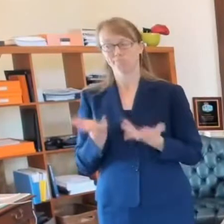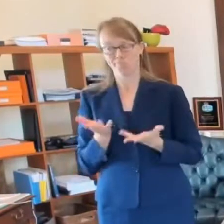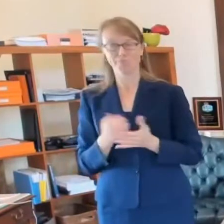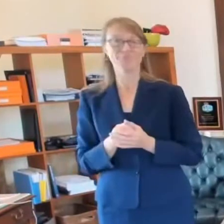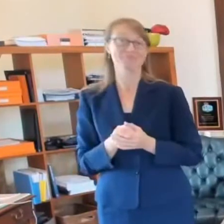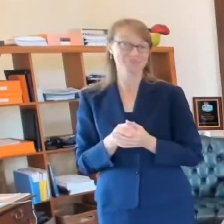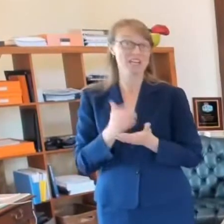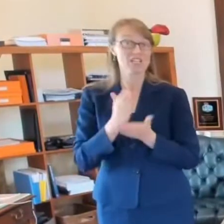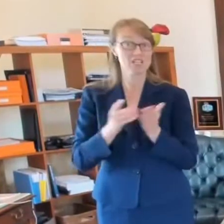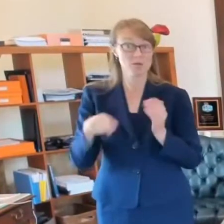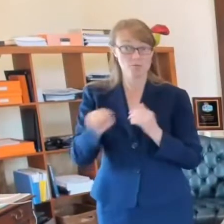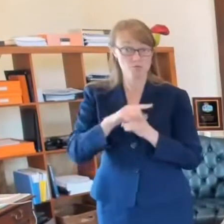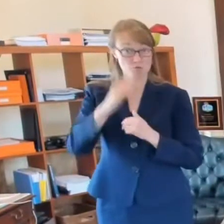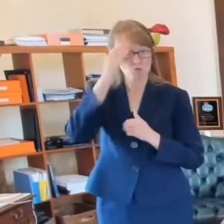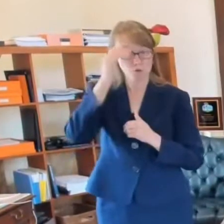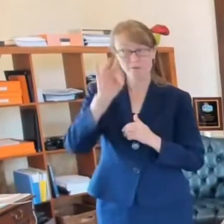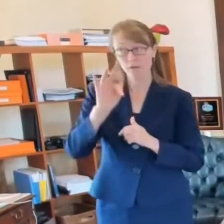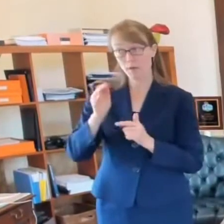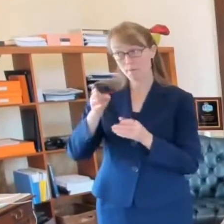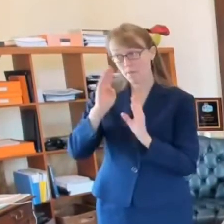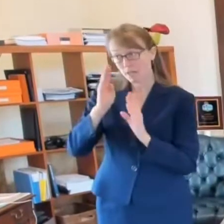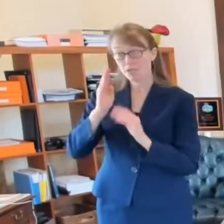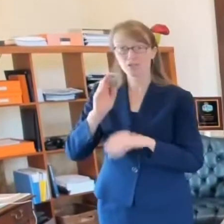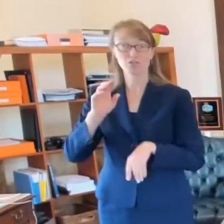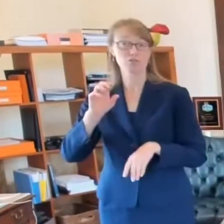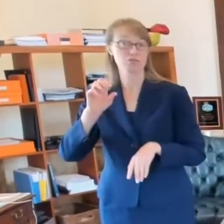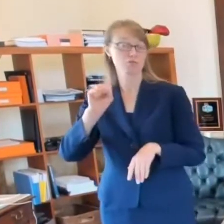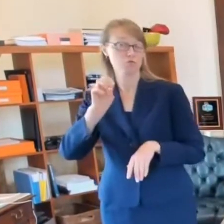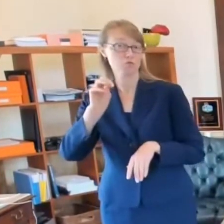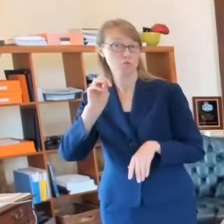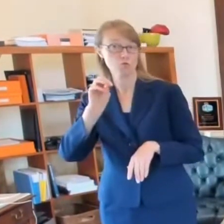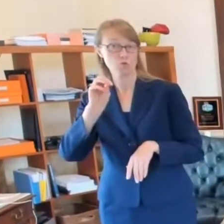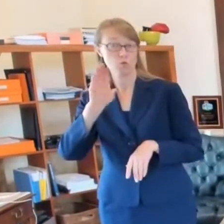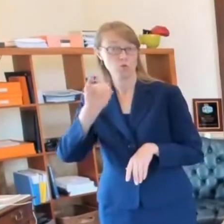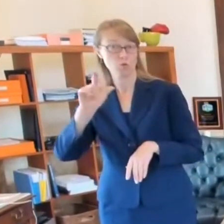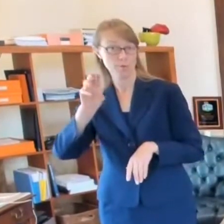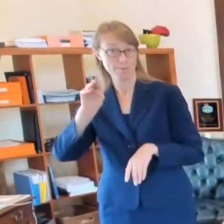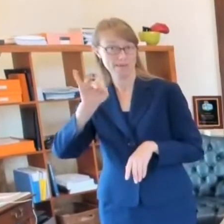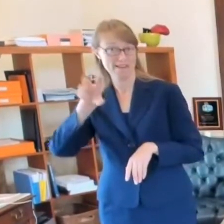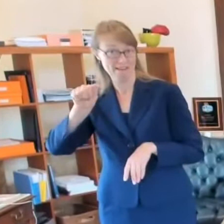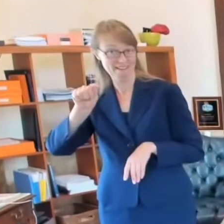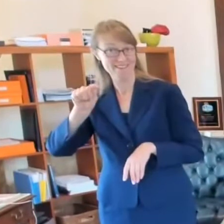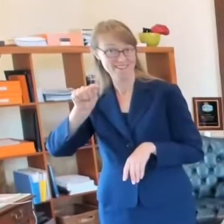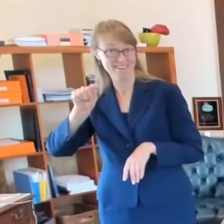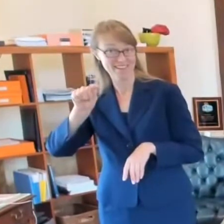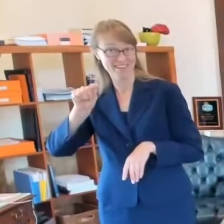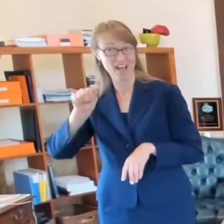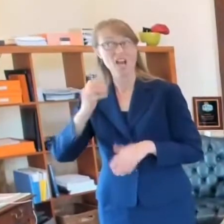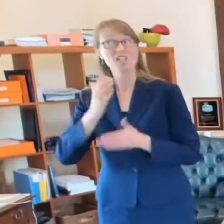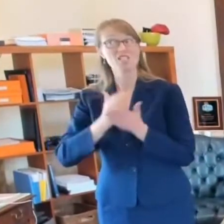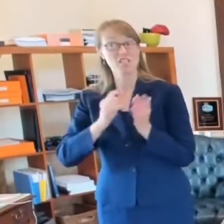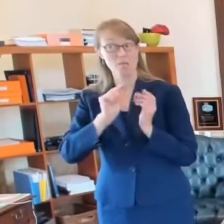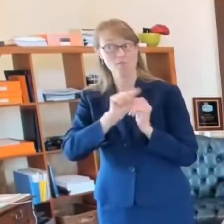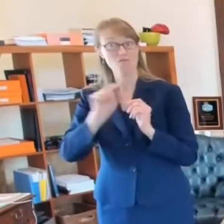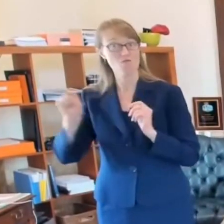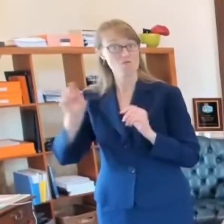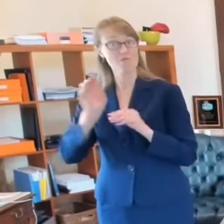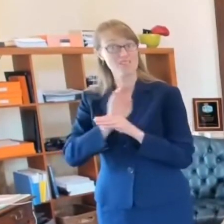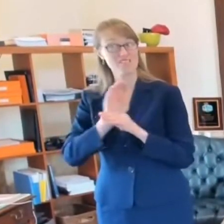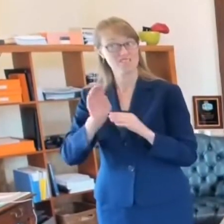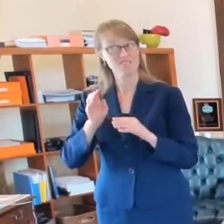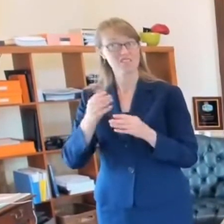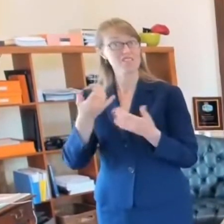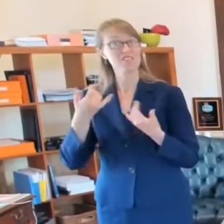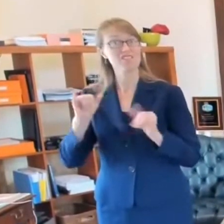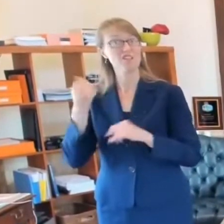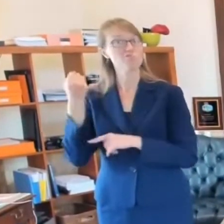on social media, we saw over the weekend that some of those businesses are continuing not to follow the